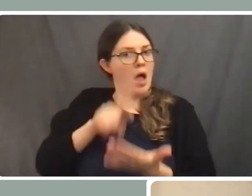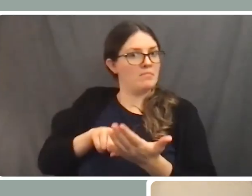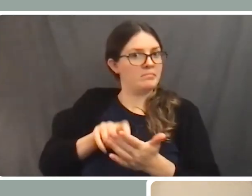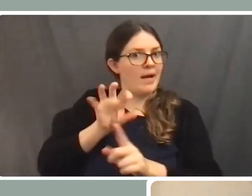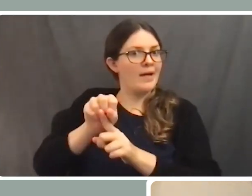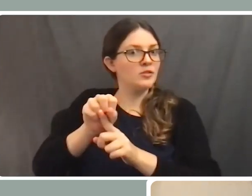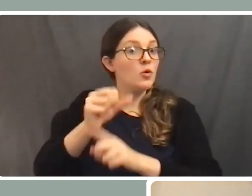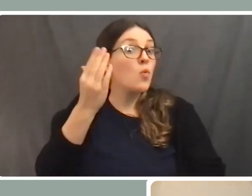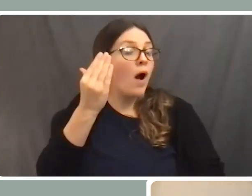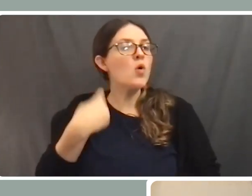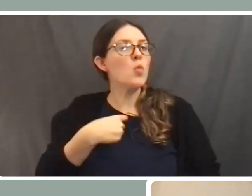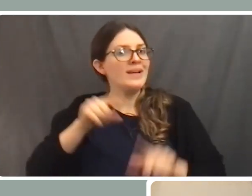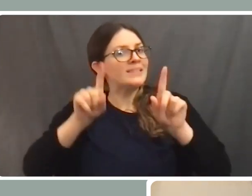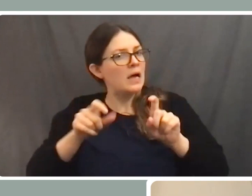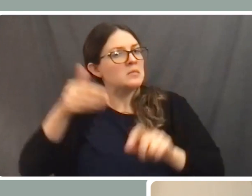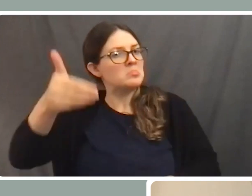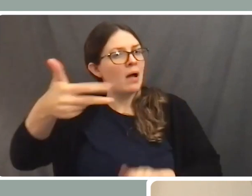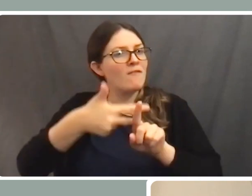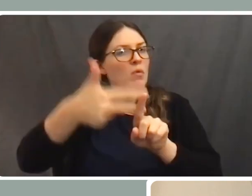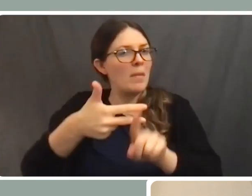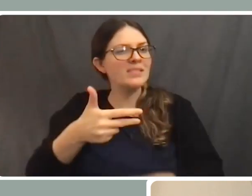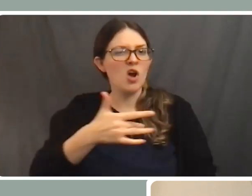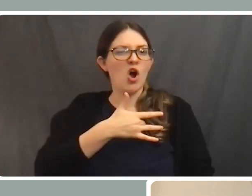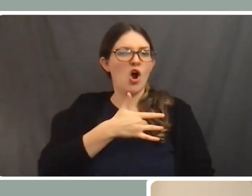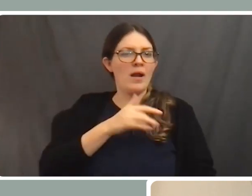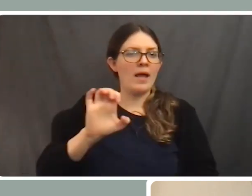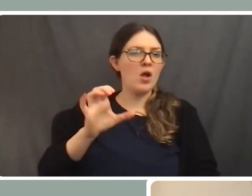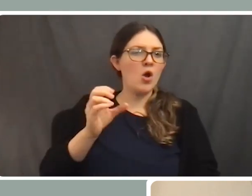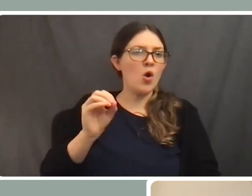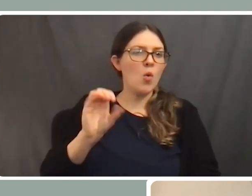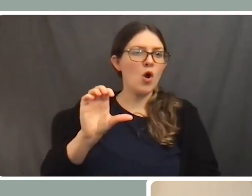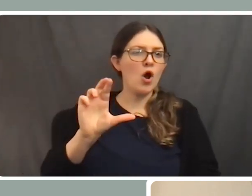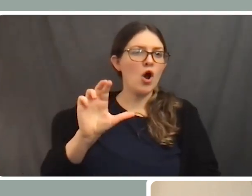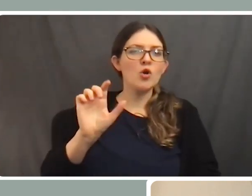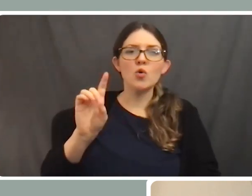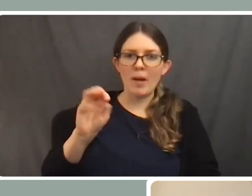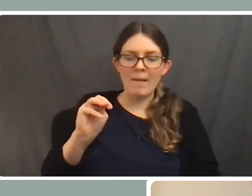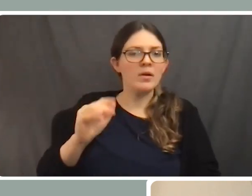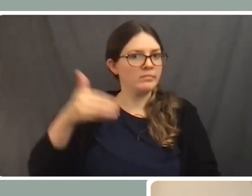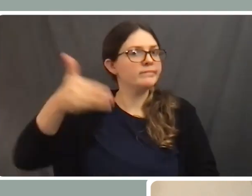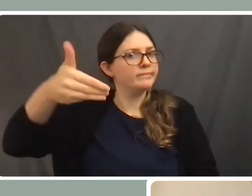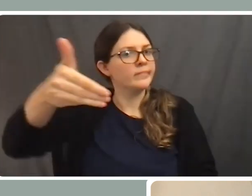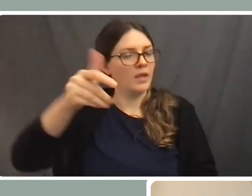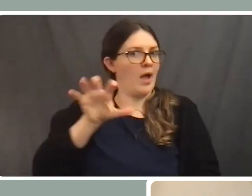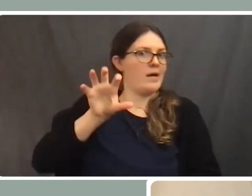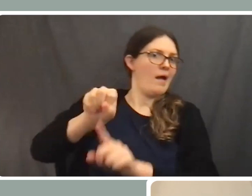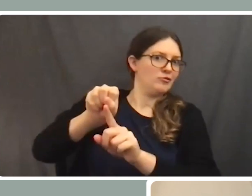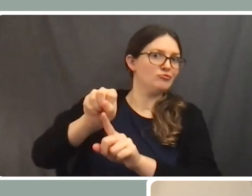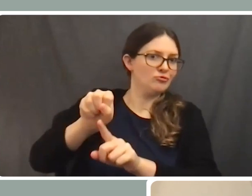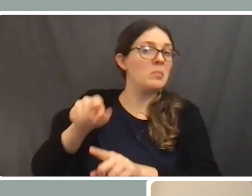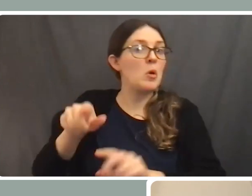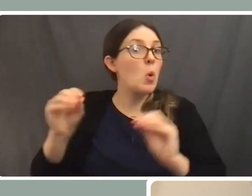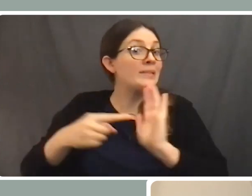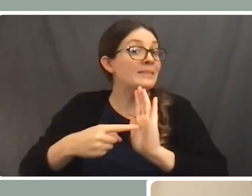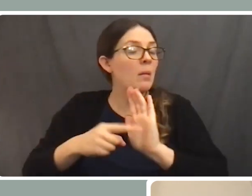doing echocardiograms about every 3 months in a woman who's on a year of Herceptin. And so, usually